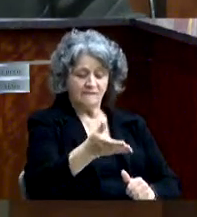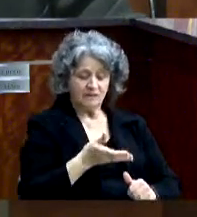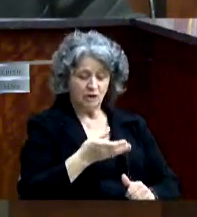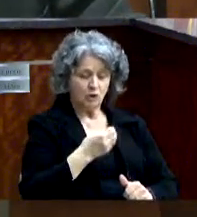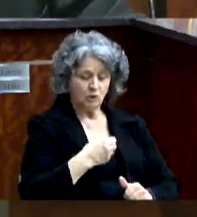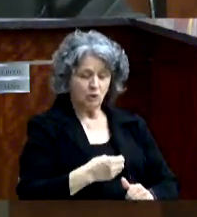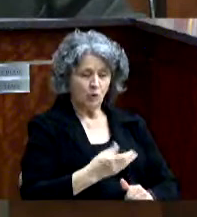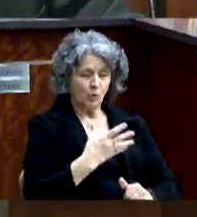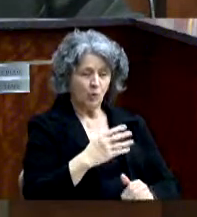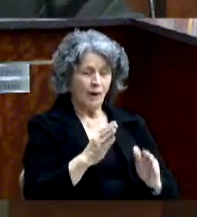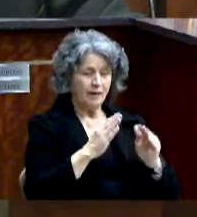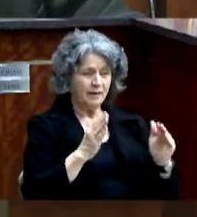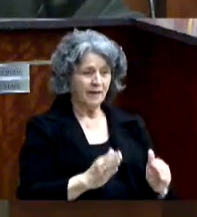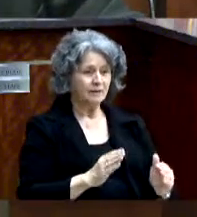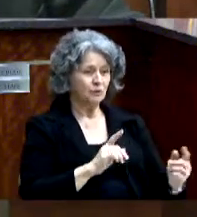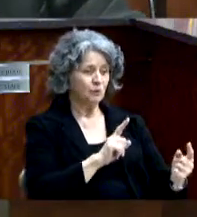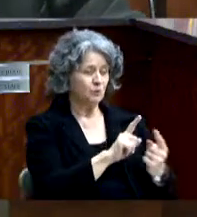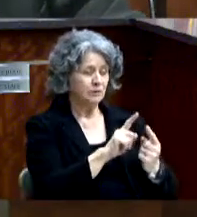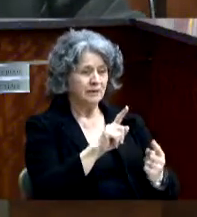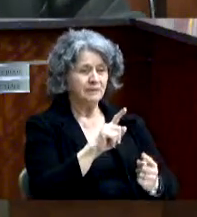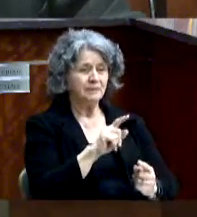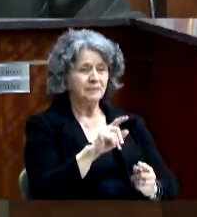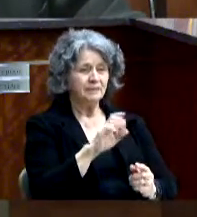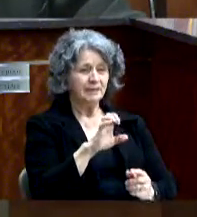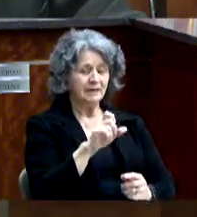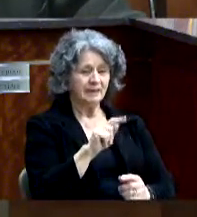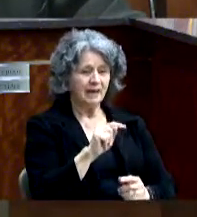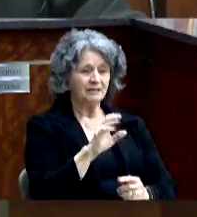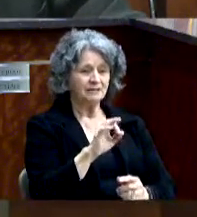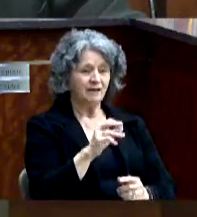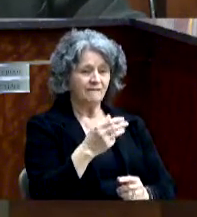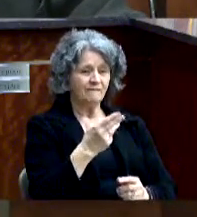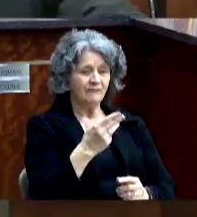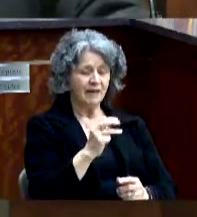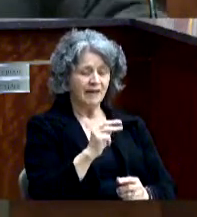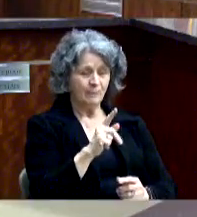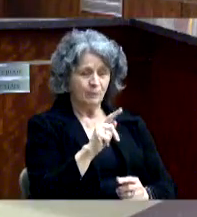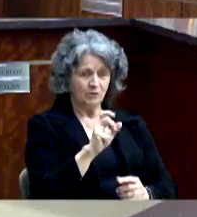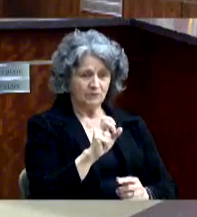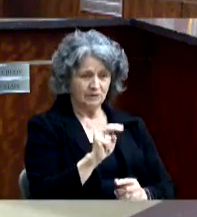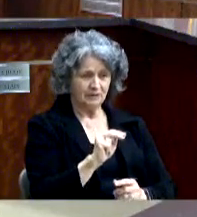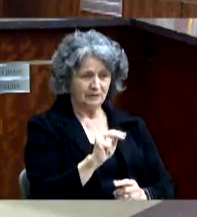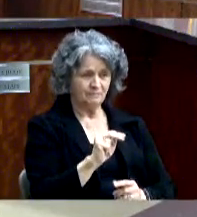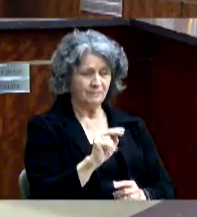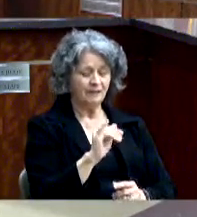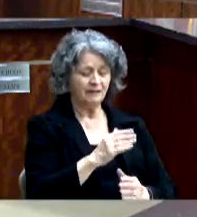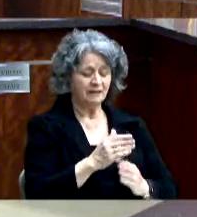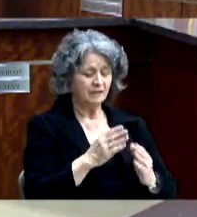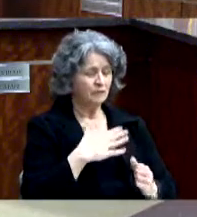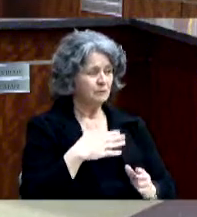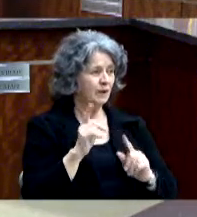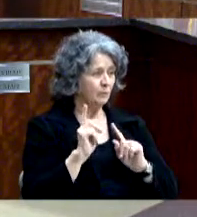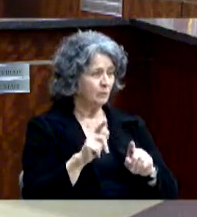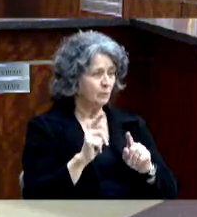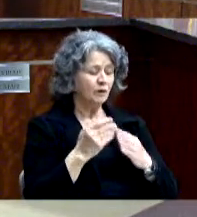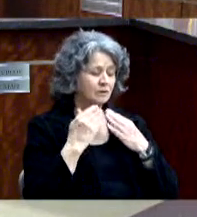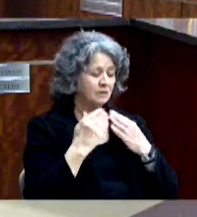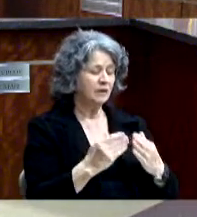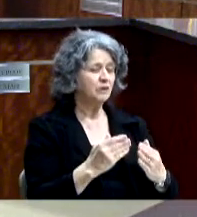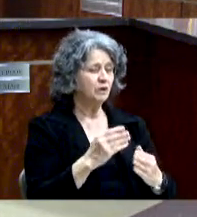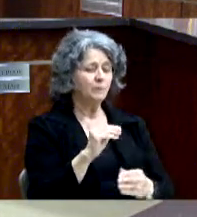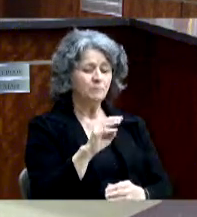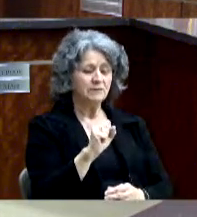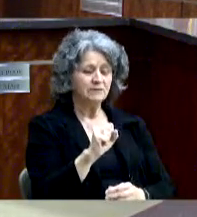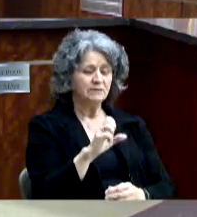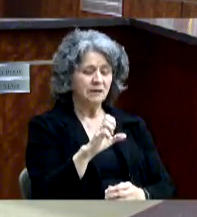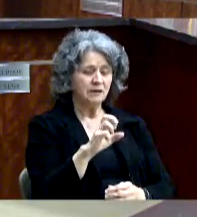the cast of Hamilton on March 14th. That concludes my report, Mr. President. Thank you, Mr. Les. Ms. Crary.